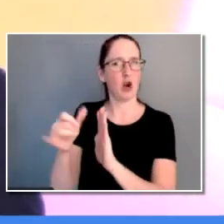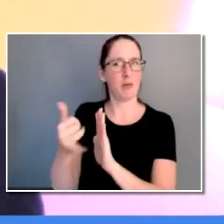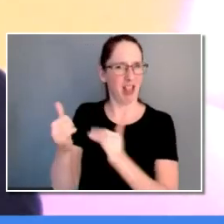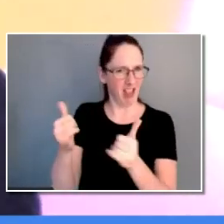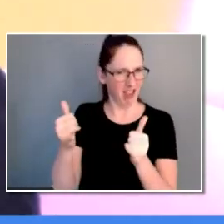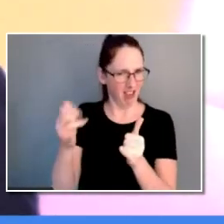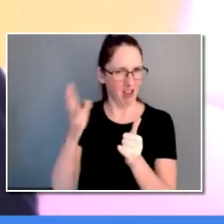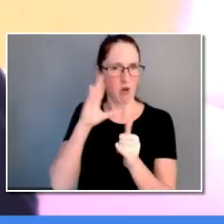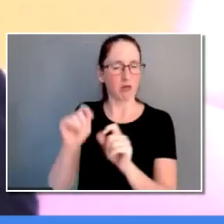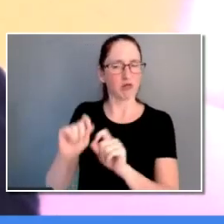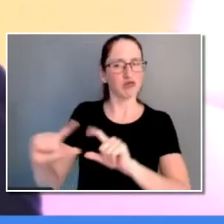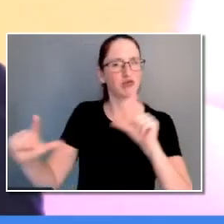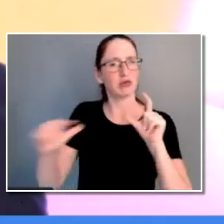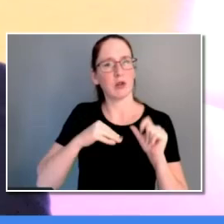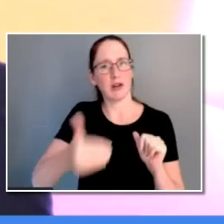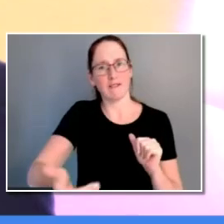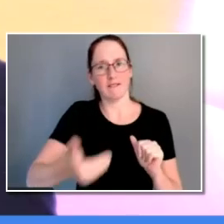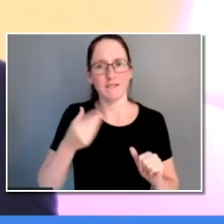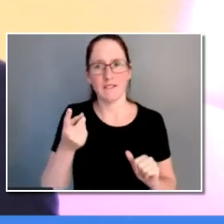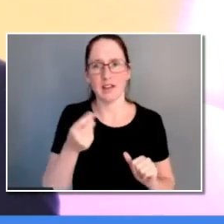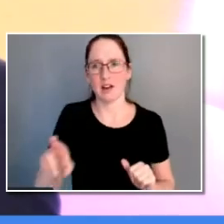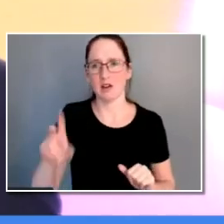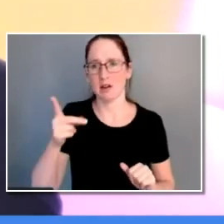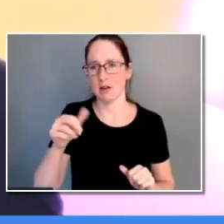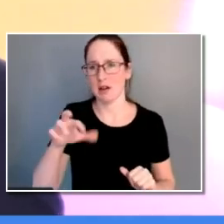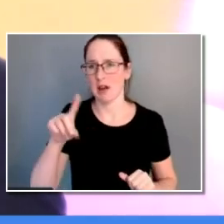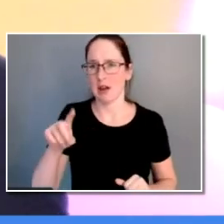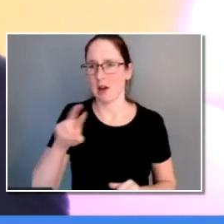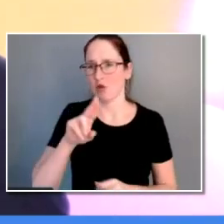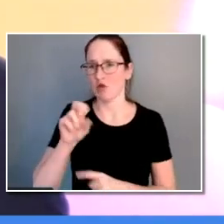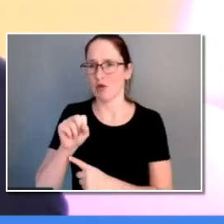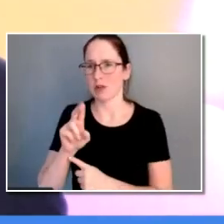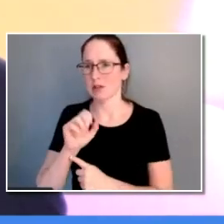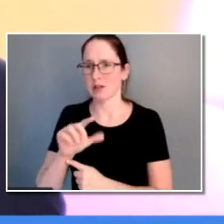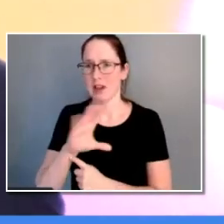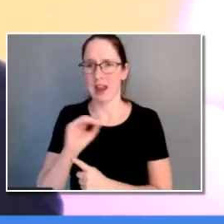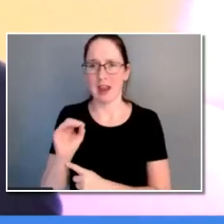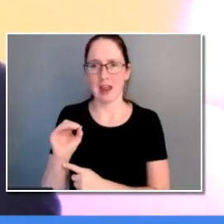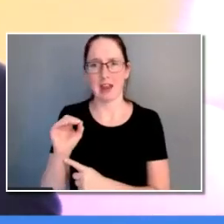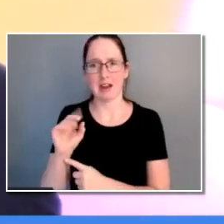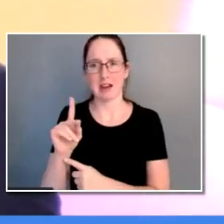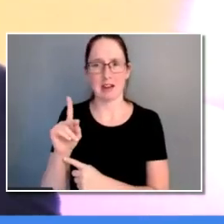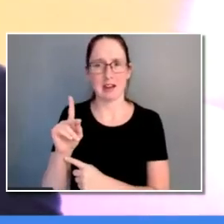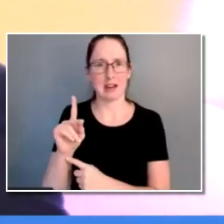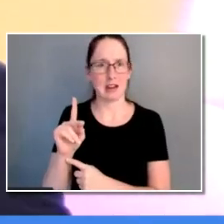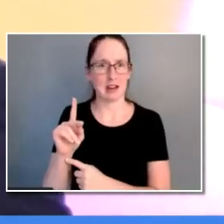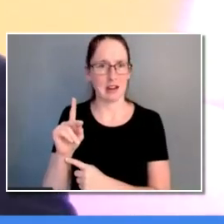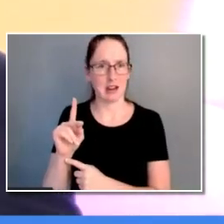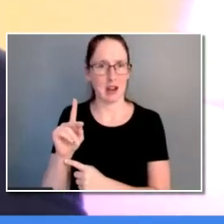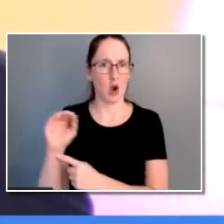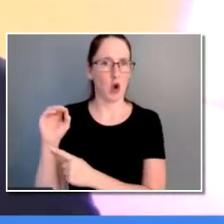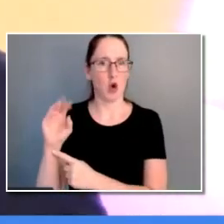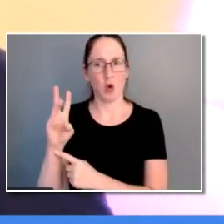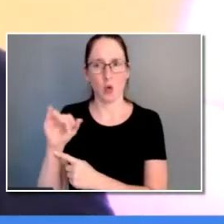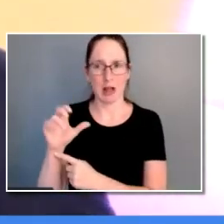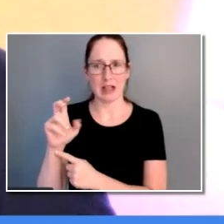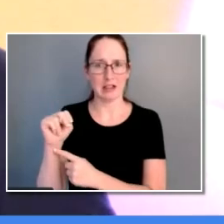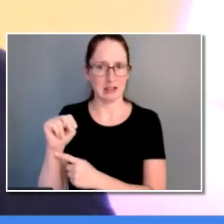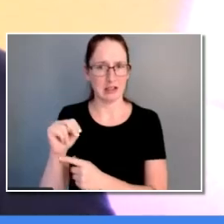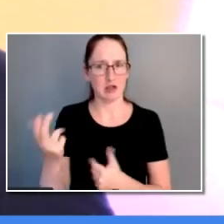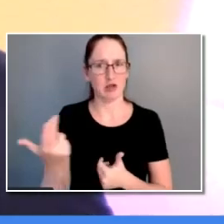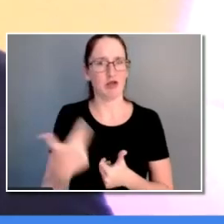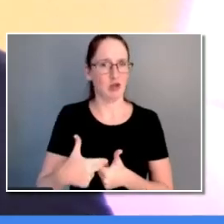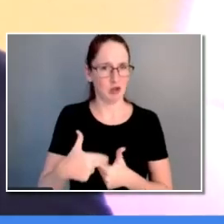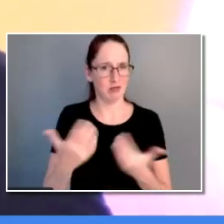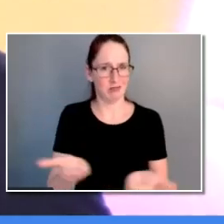to invite Dr. Pat Russell and K.O. Wilson to the stage to learn more about the program too